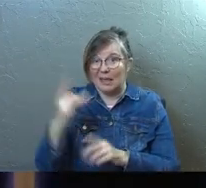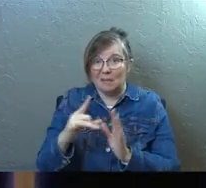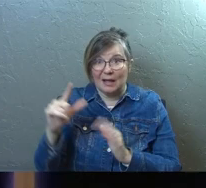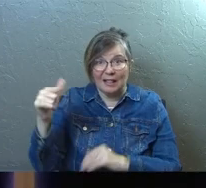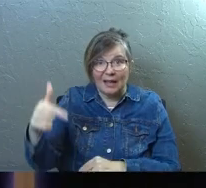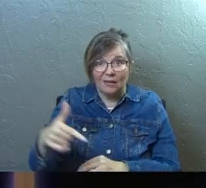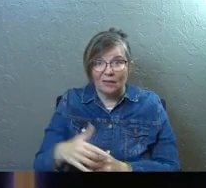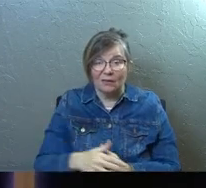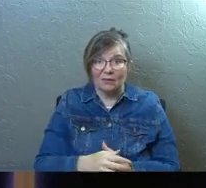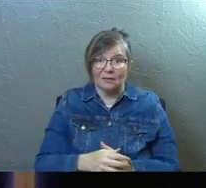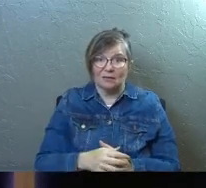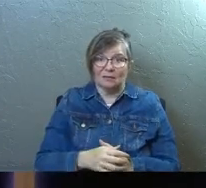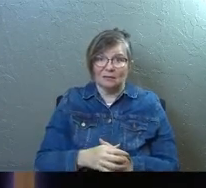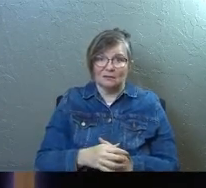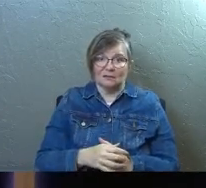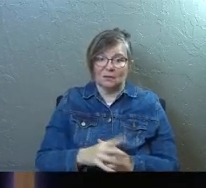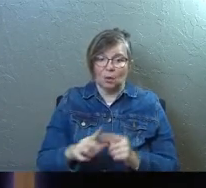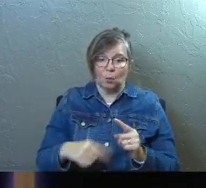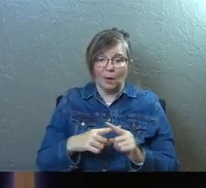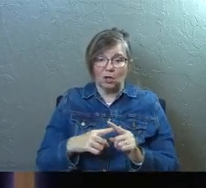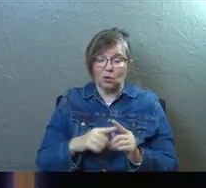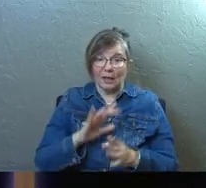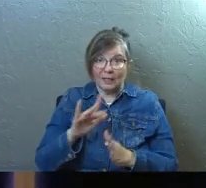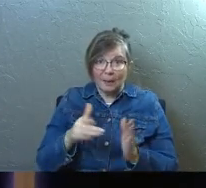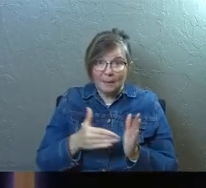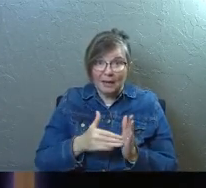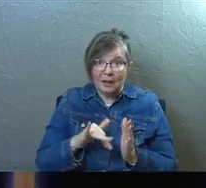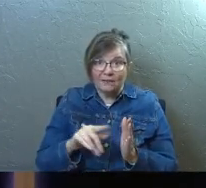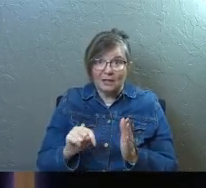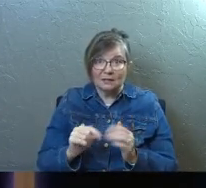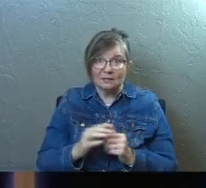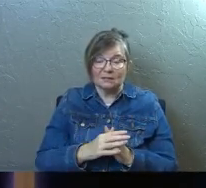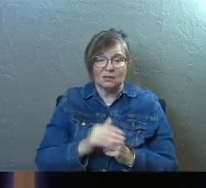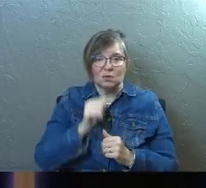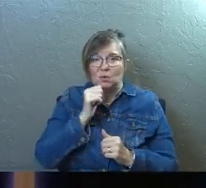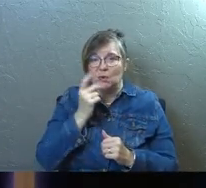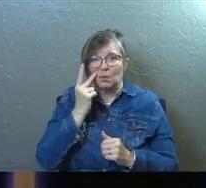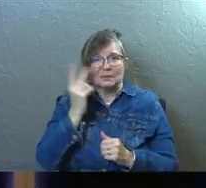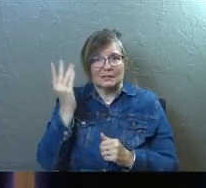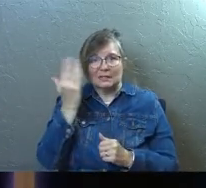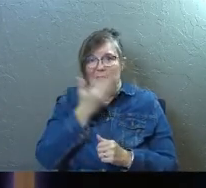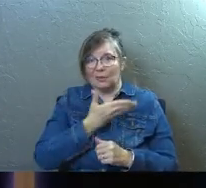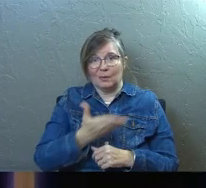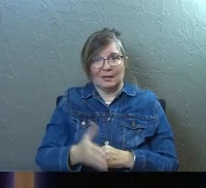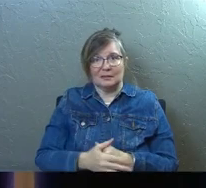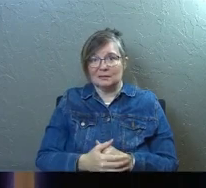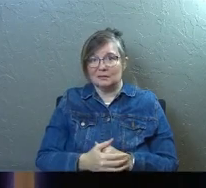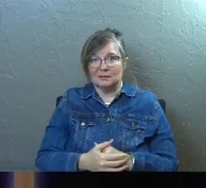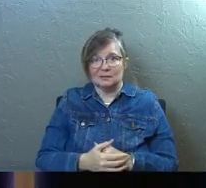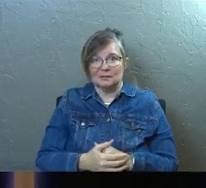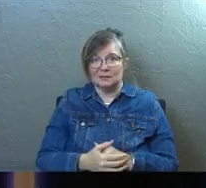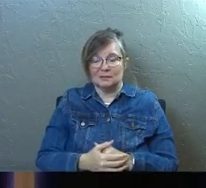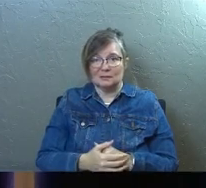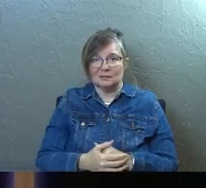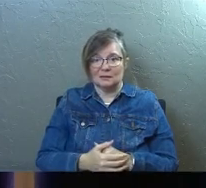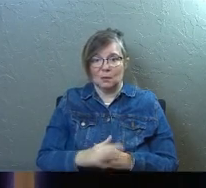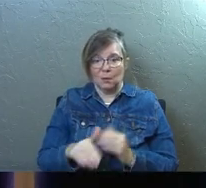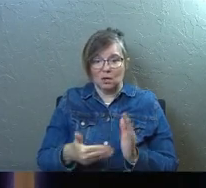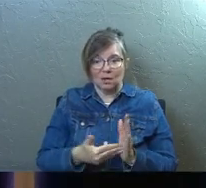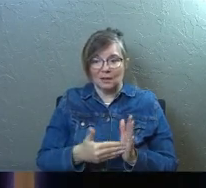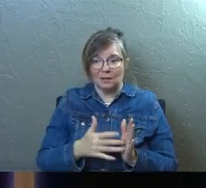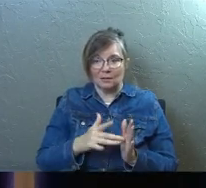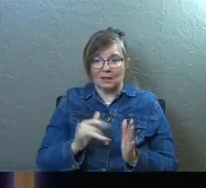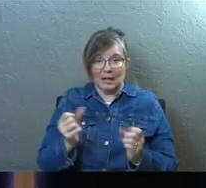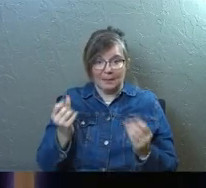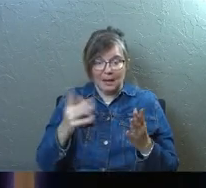8 months later. When you're in the thick of it, you don't see those things, do you? When you're in the